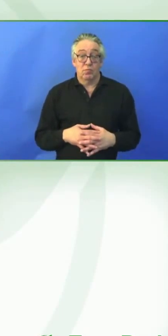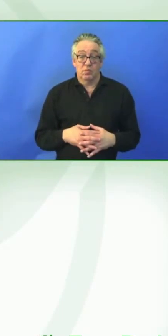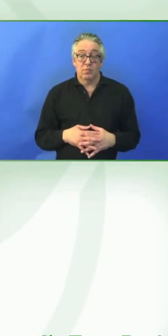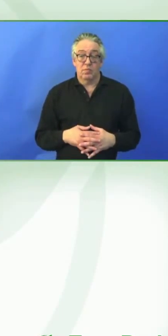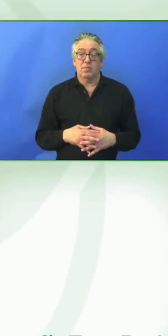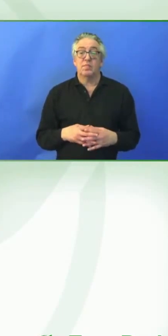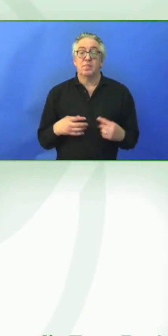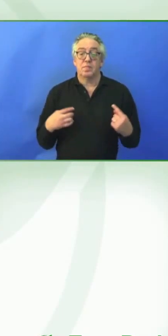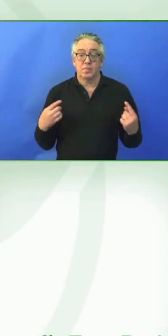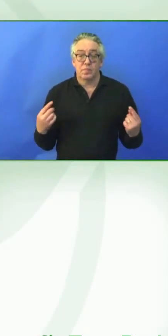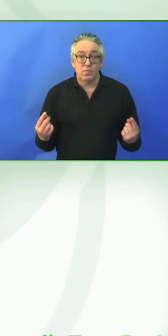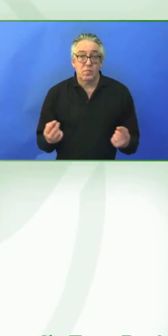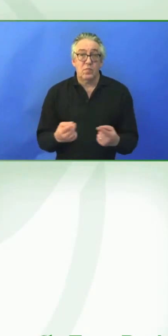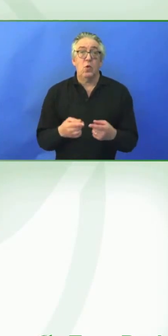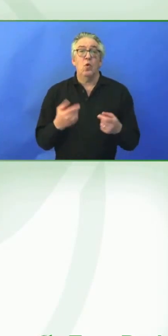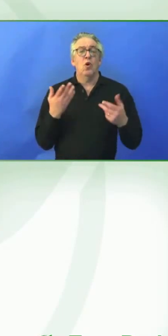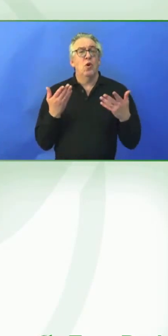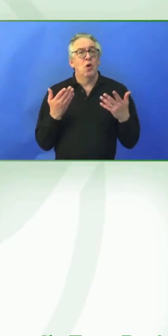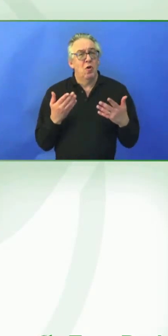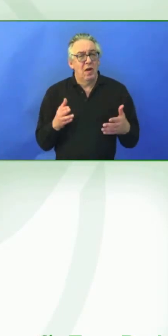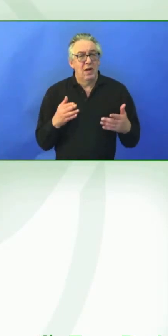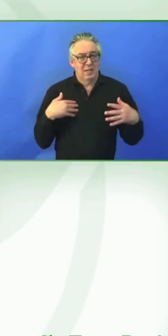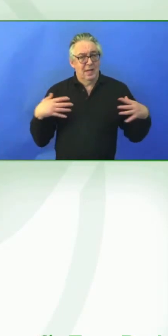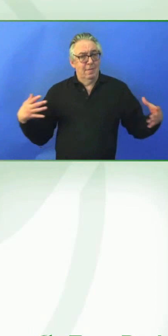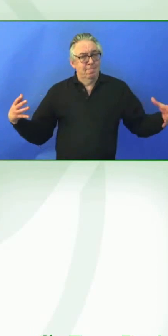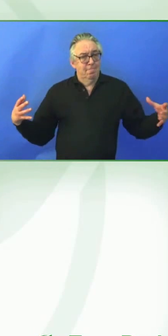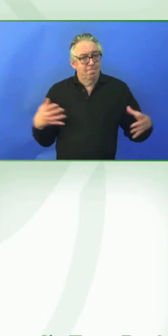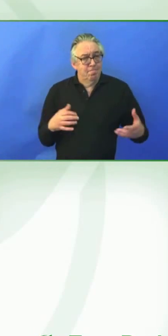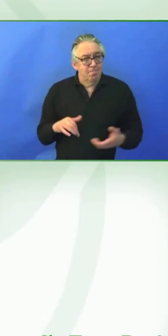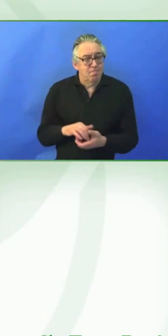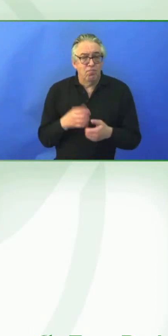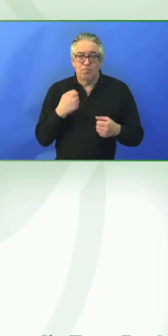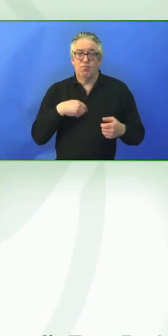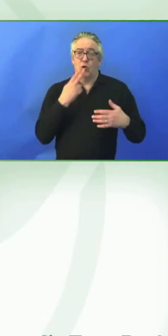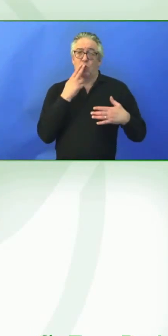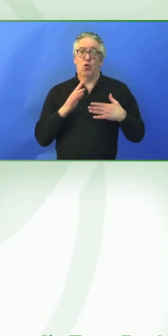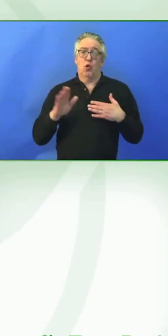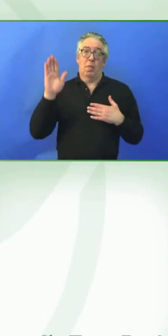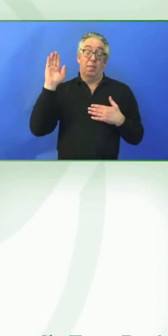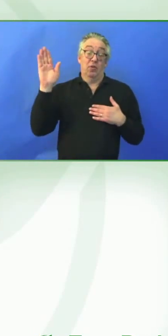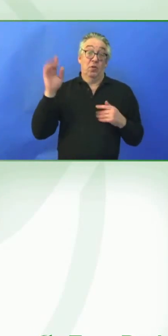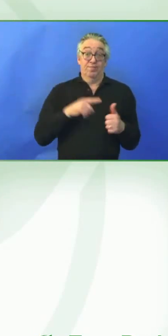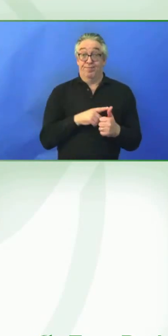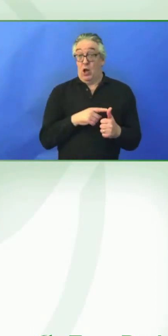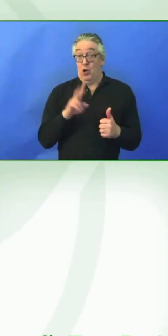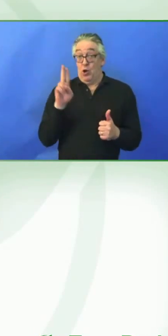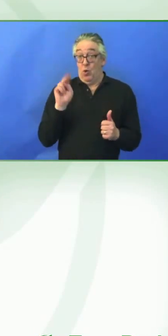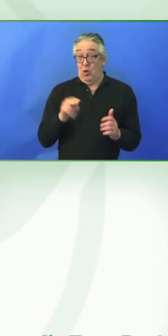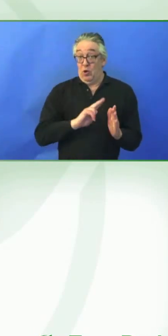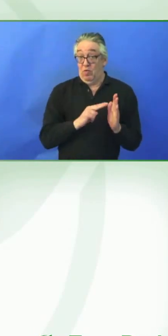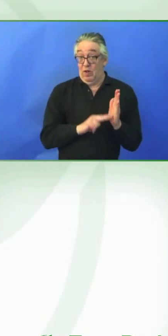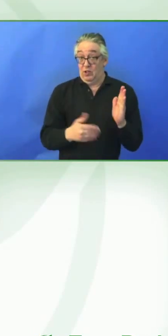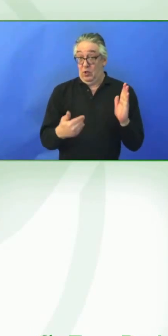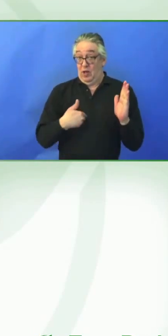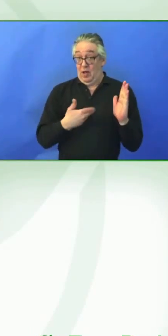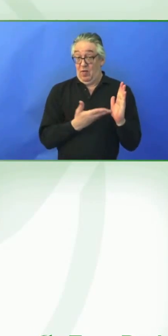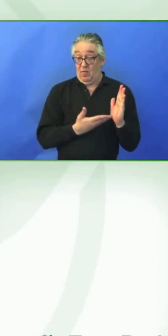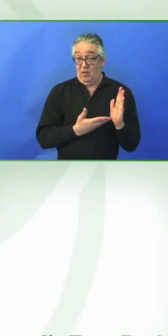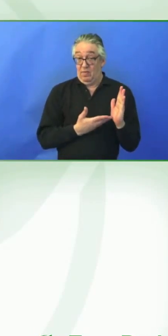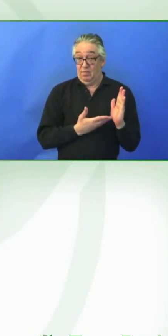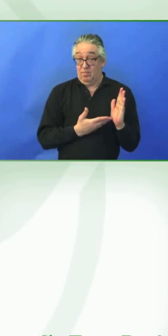commitments. And these commitments are through the UN Convention on the Rights of Persons with